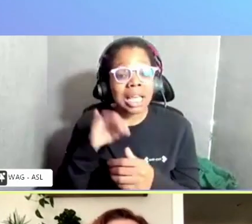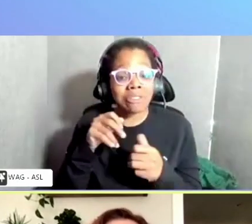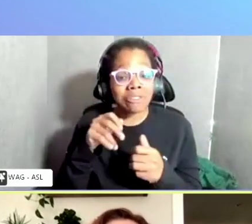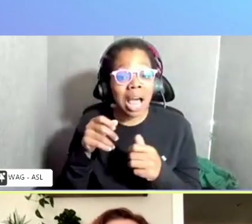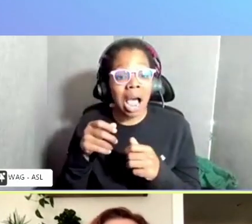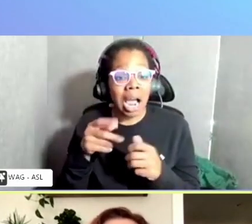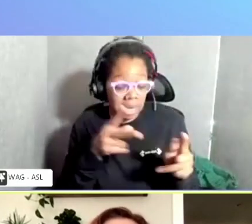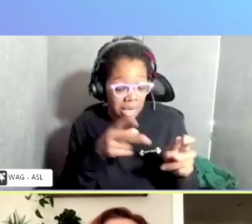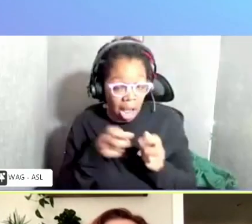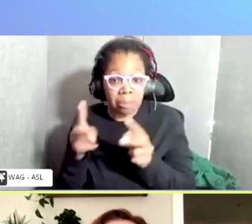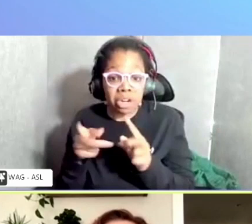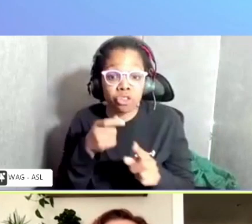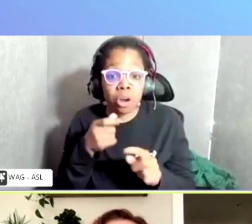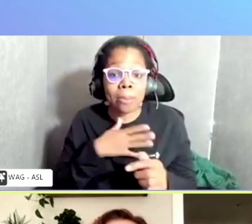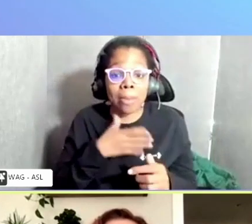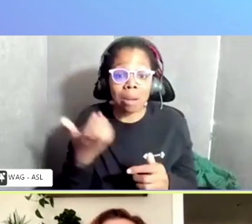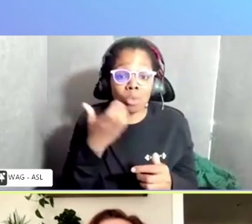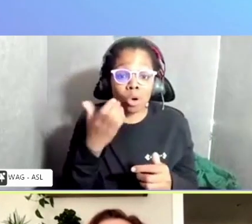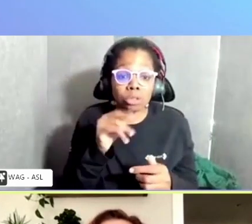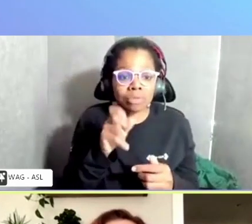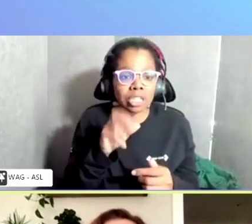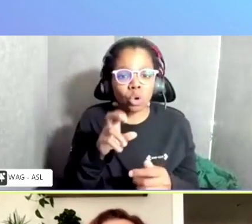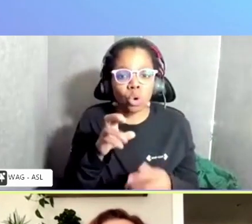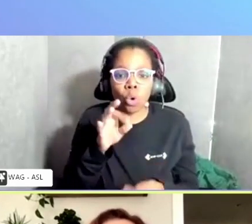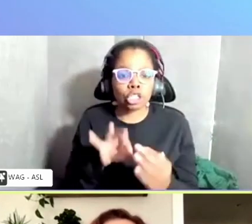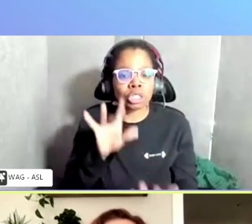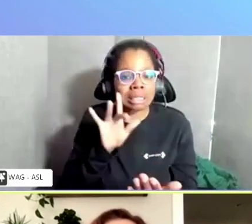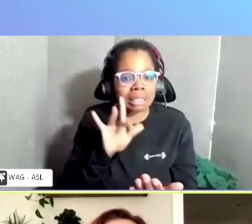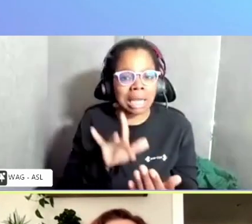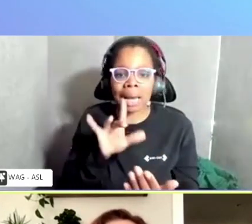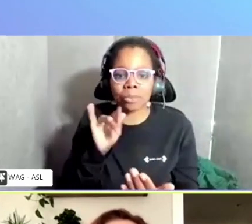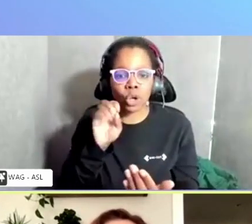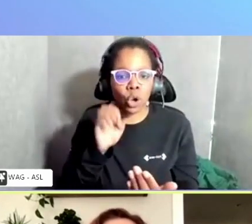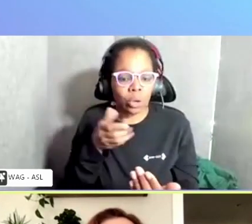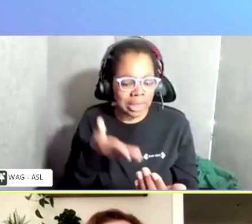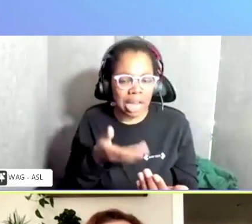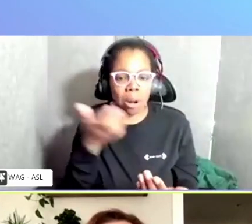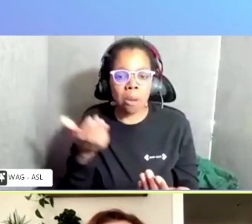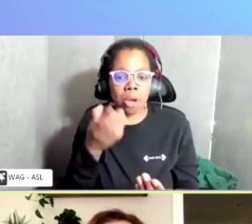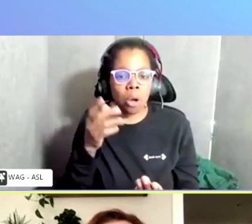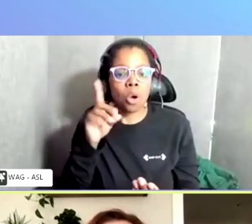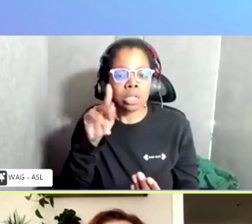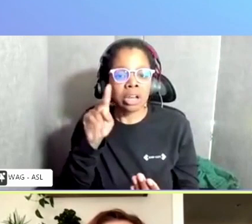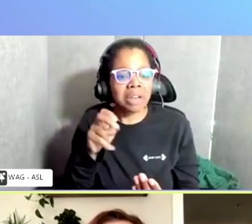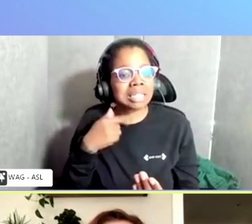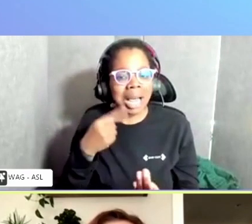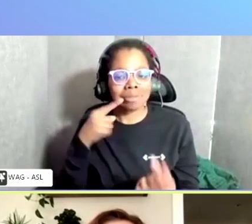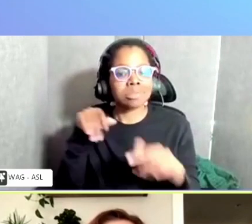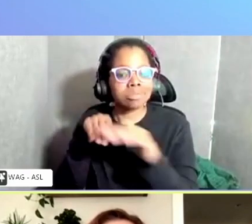mobile device or better yet, just tap the code on my mobile device, I can successfully log